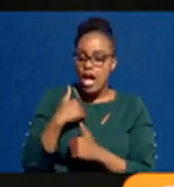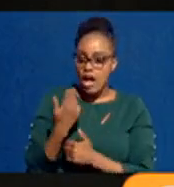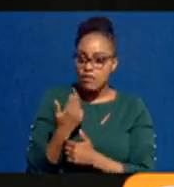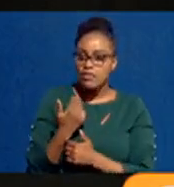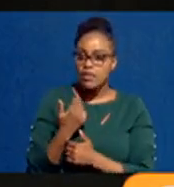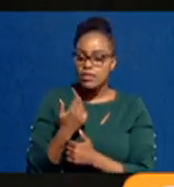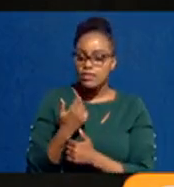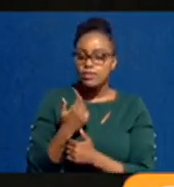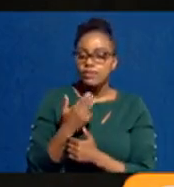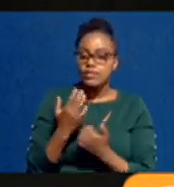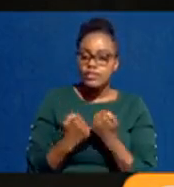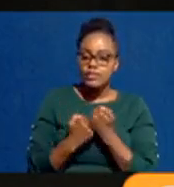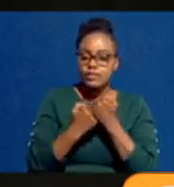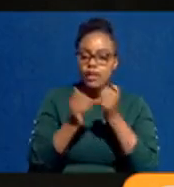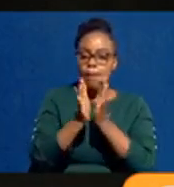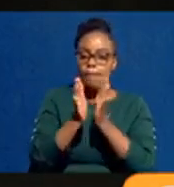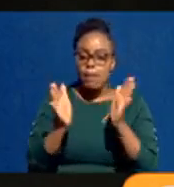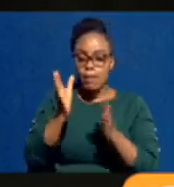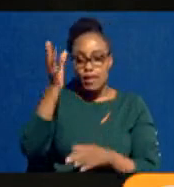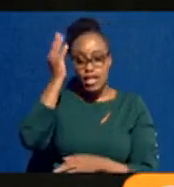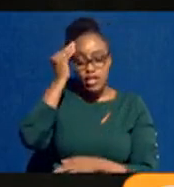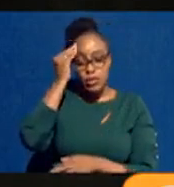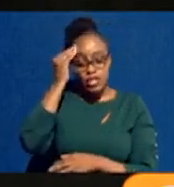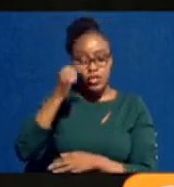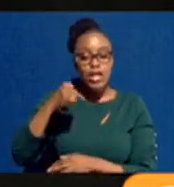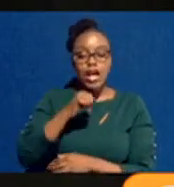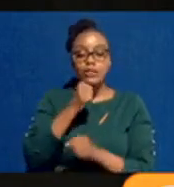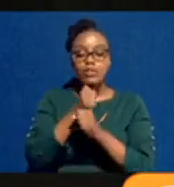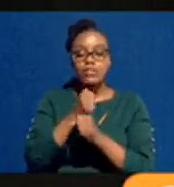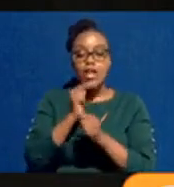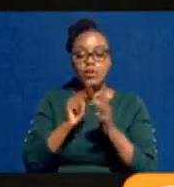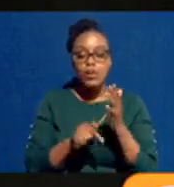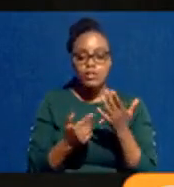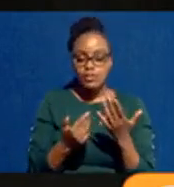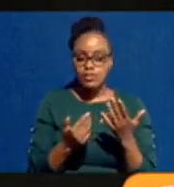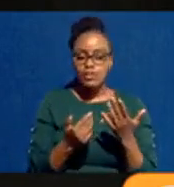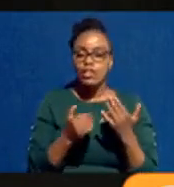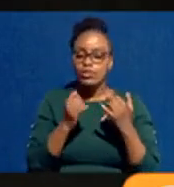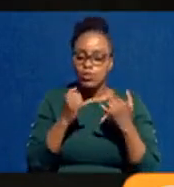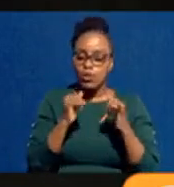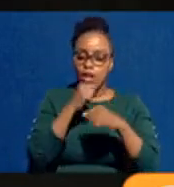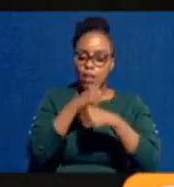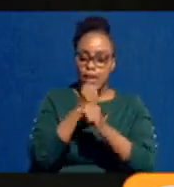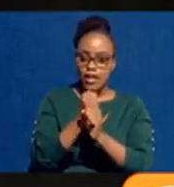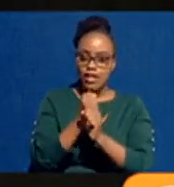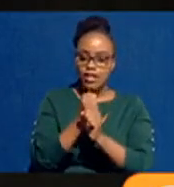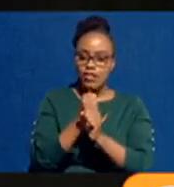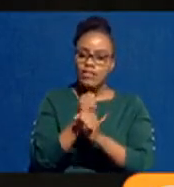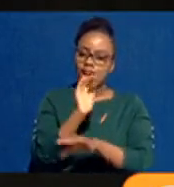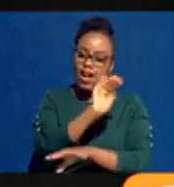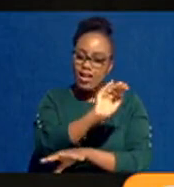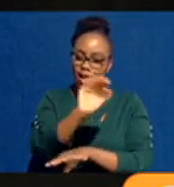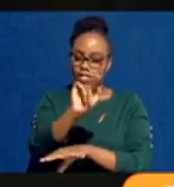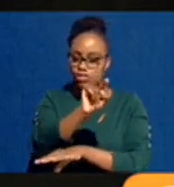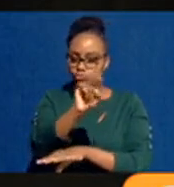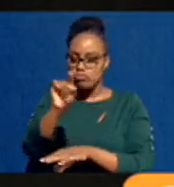in facilitating public education. What we have done is to make an appeal